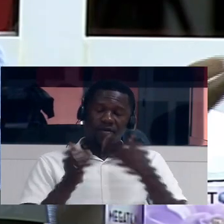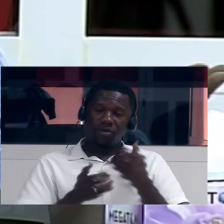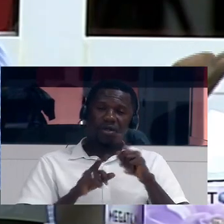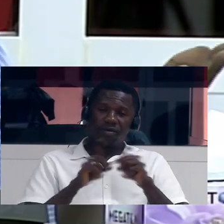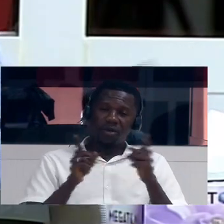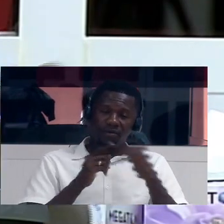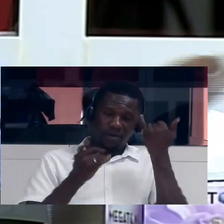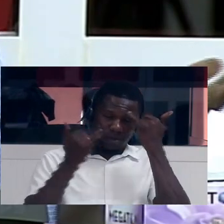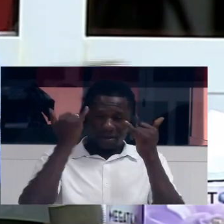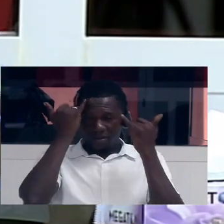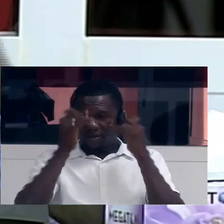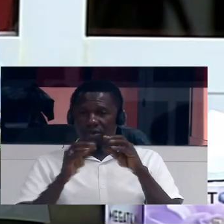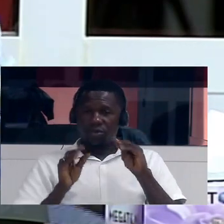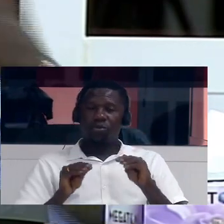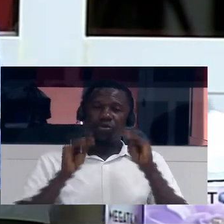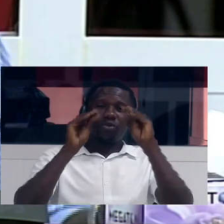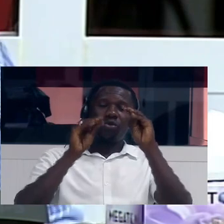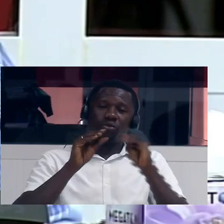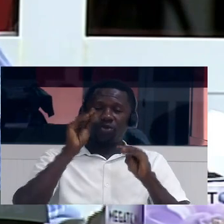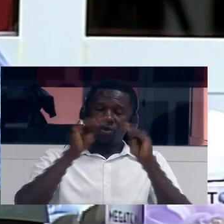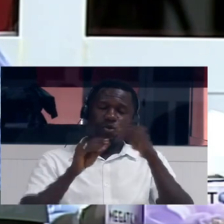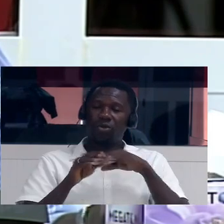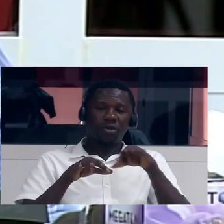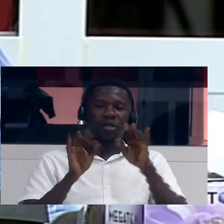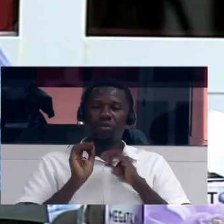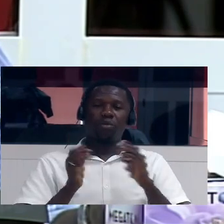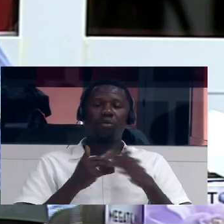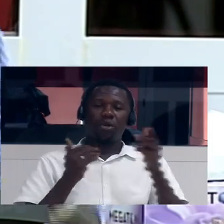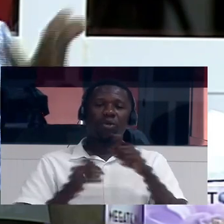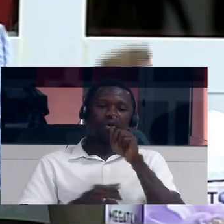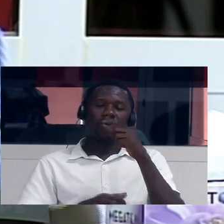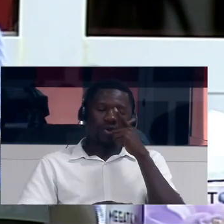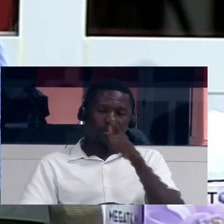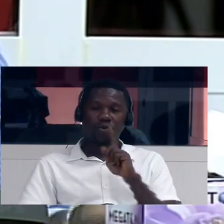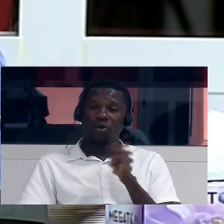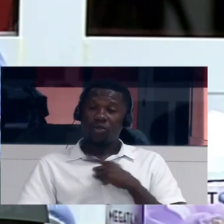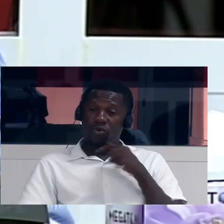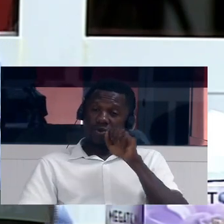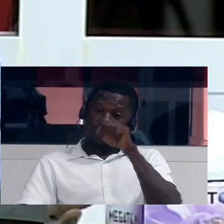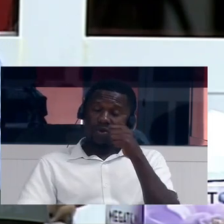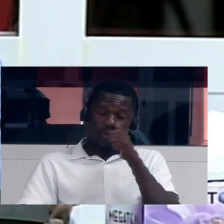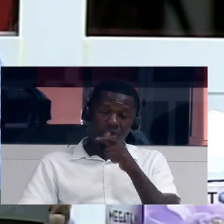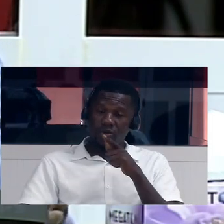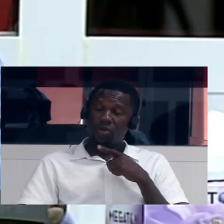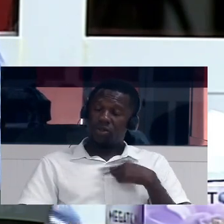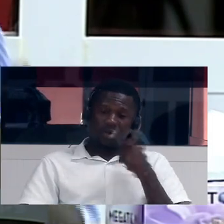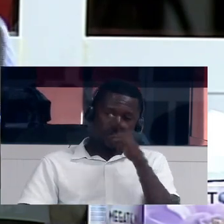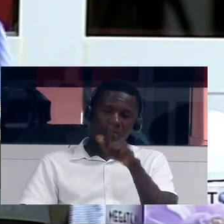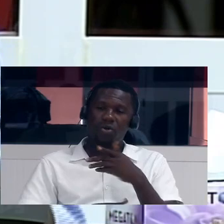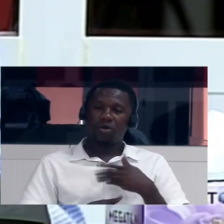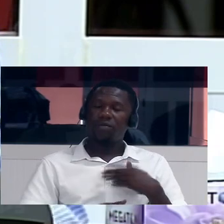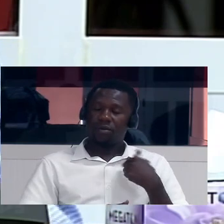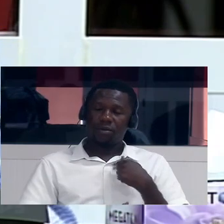ideas. Promotion, you cannot take more than your luck. What is your luck? It's your luck, as far as I'm concerned.